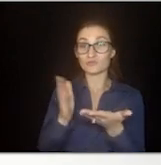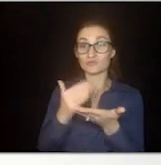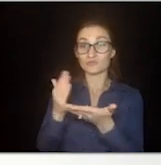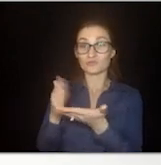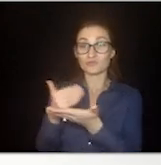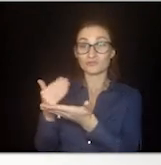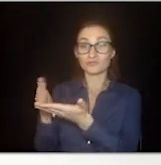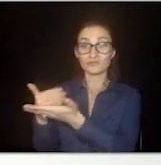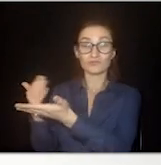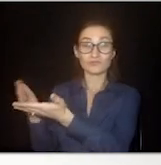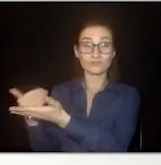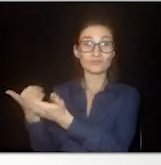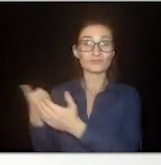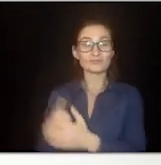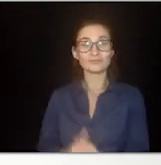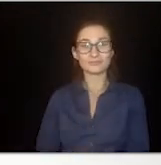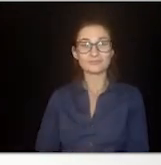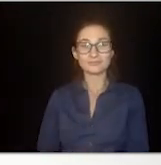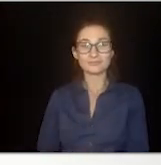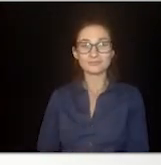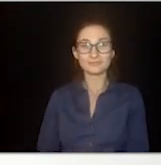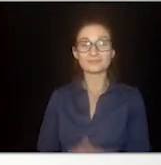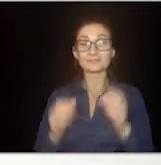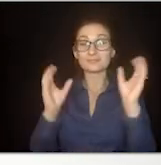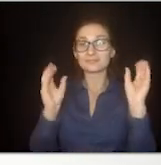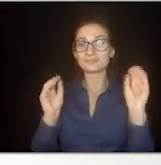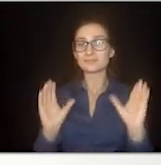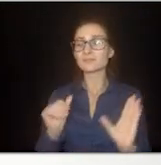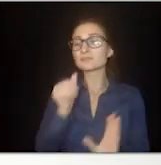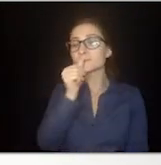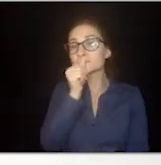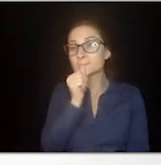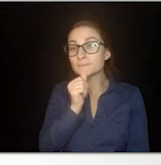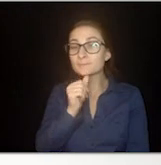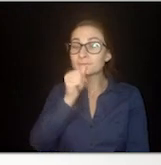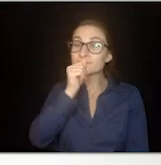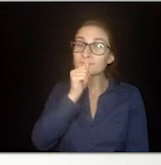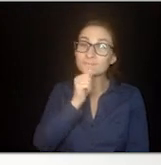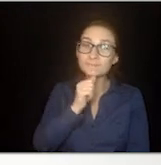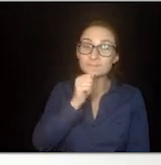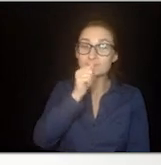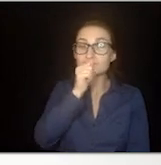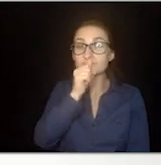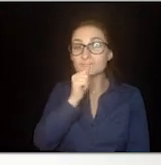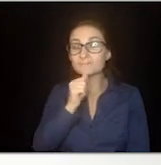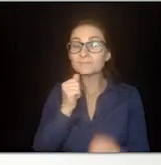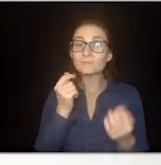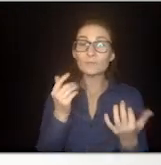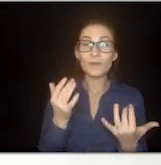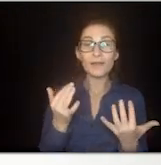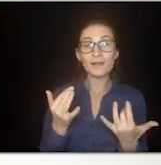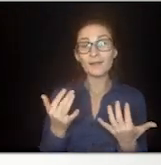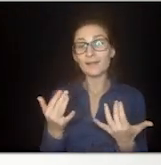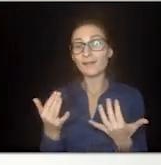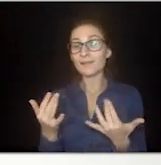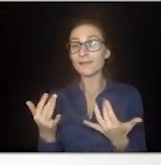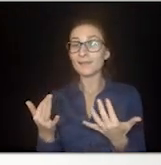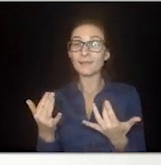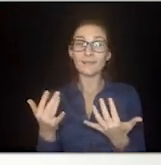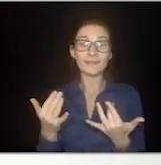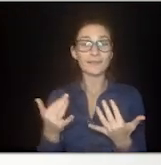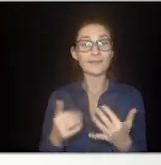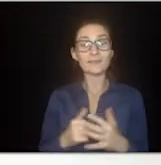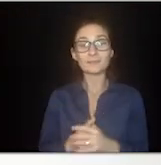Was one of the nicest monsters around. Ms. Mallory provides ample wait time and remains very quiet so Arna